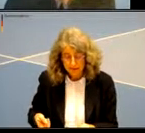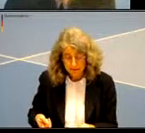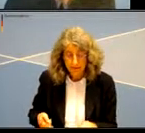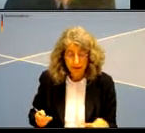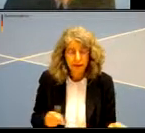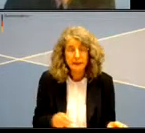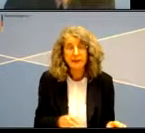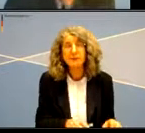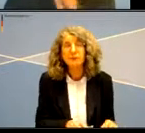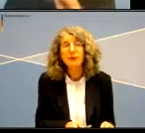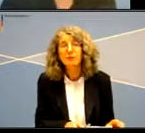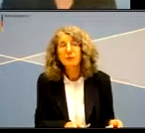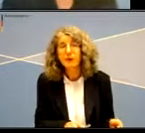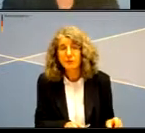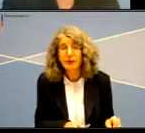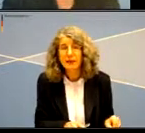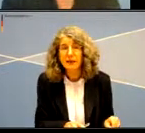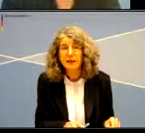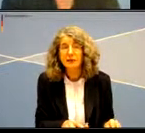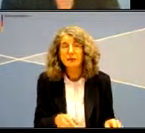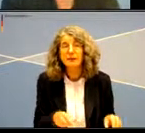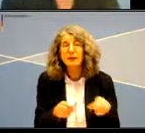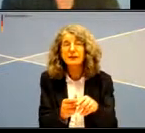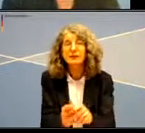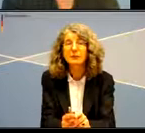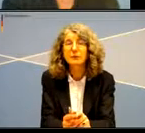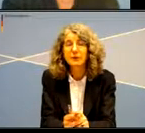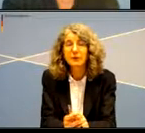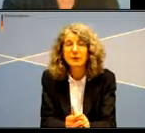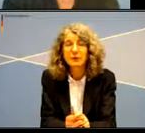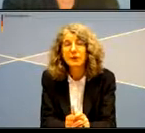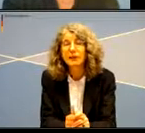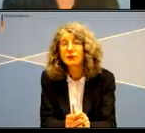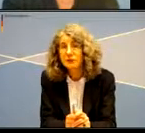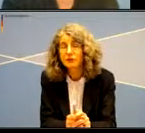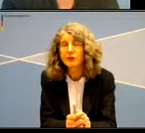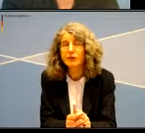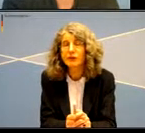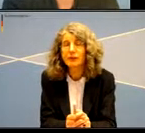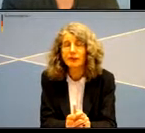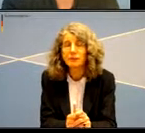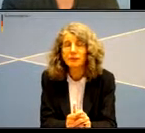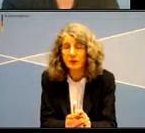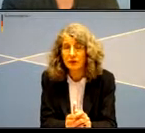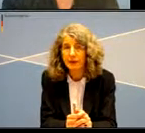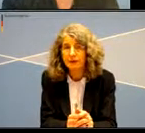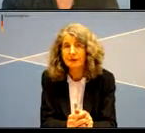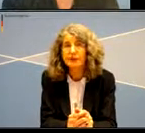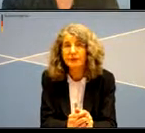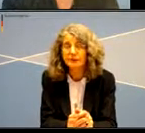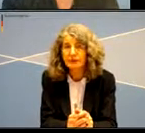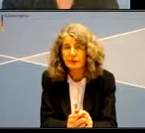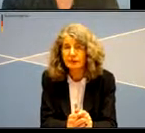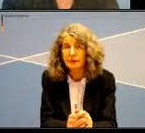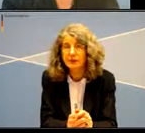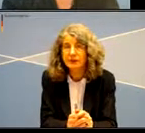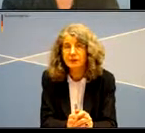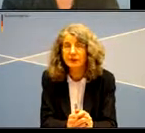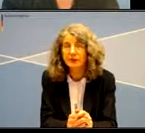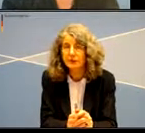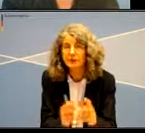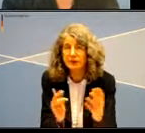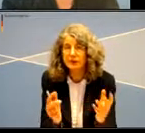The other three ASPIRE principles are the simplicity, inclusiveness, empowerment, and the inclusiveness